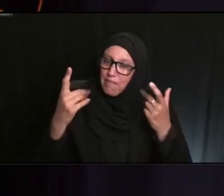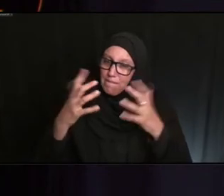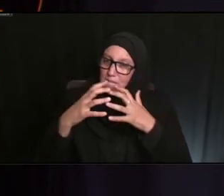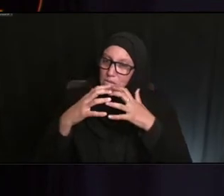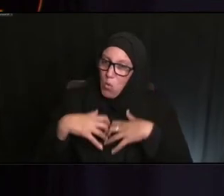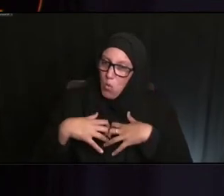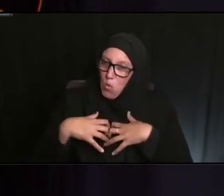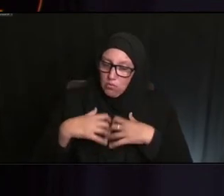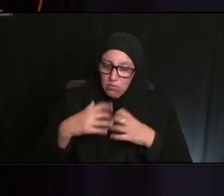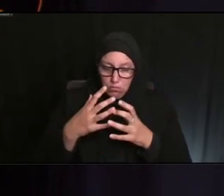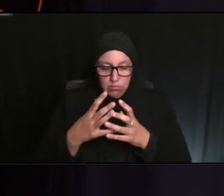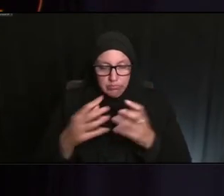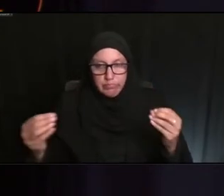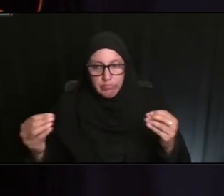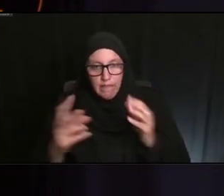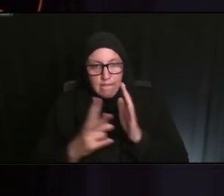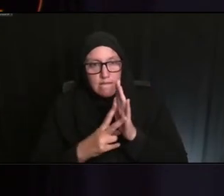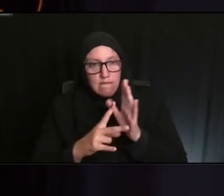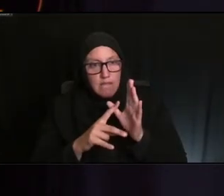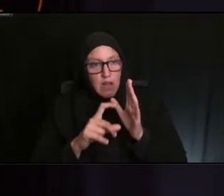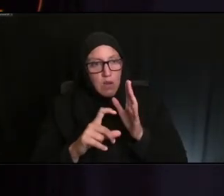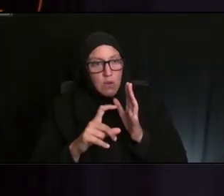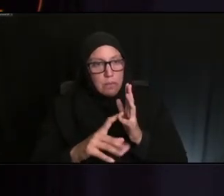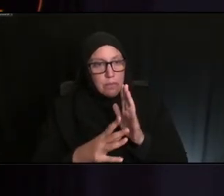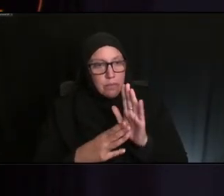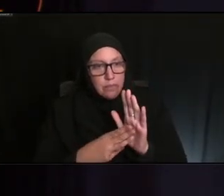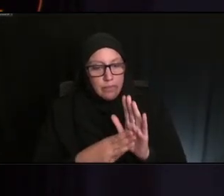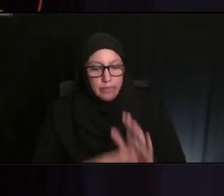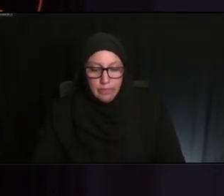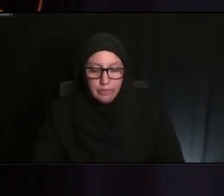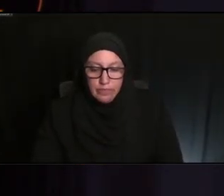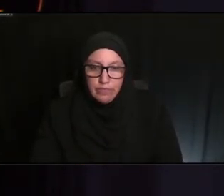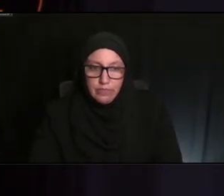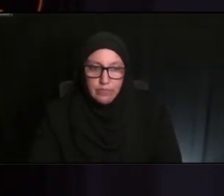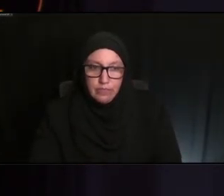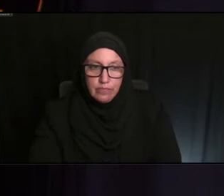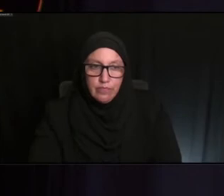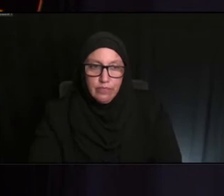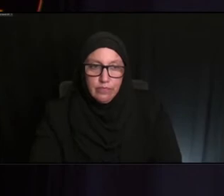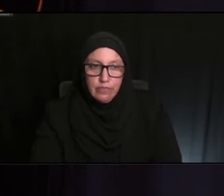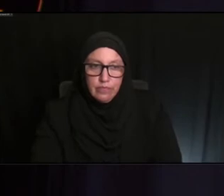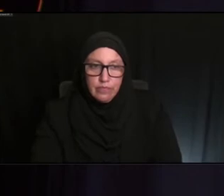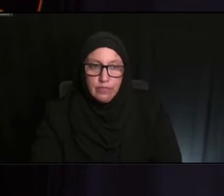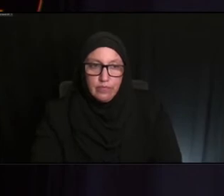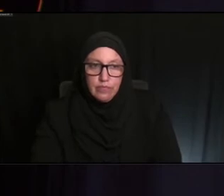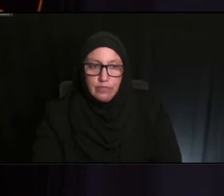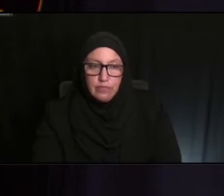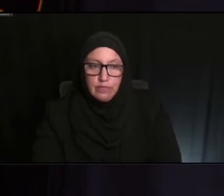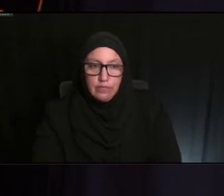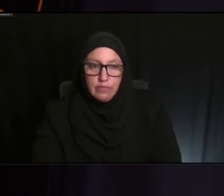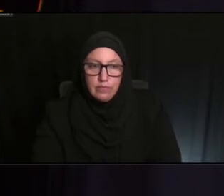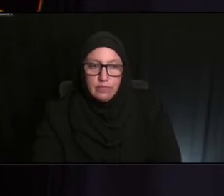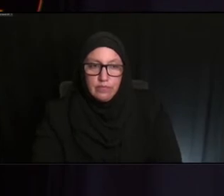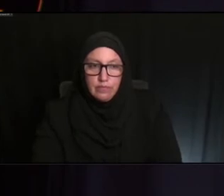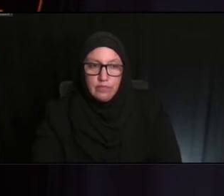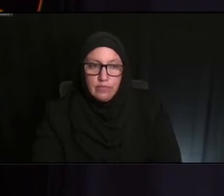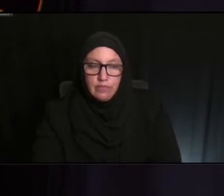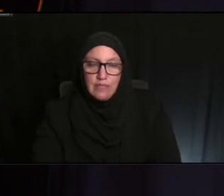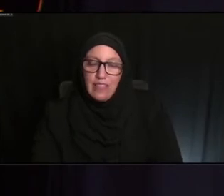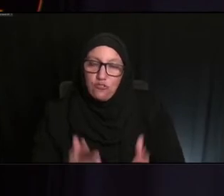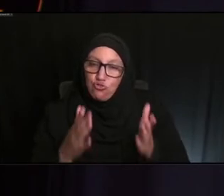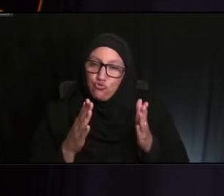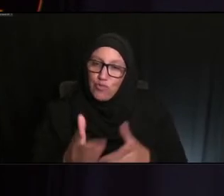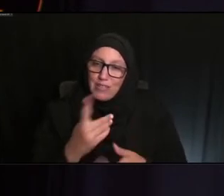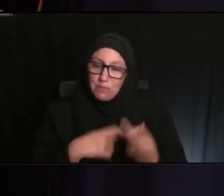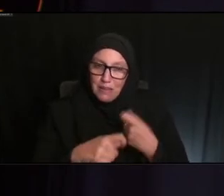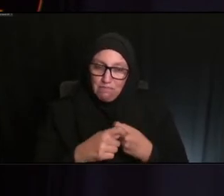that vacuum, what happens? Everyone locks themselves indoors. Do you know why? because the streets become lawless. I don't know if you remember during